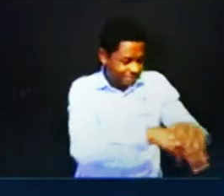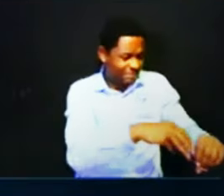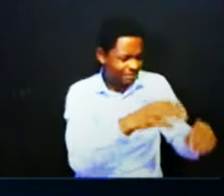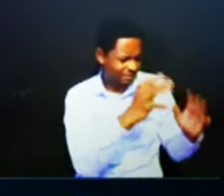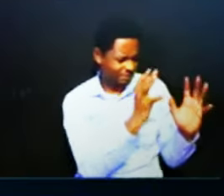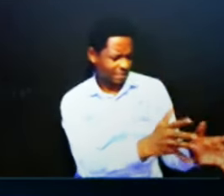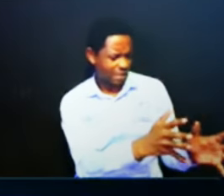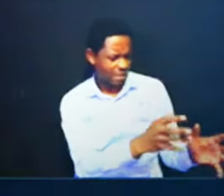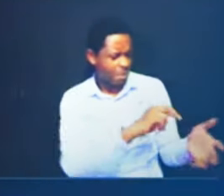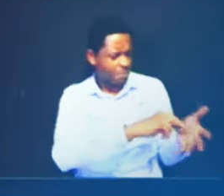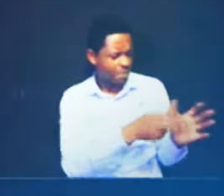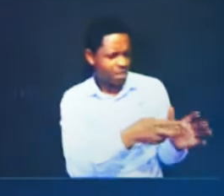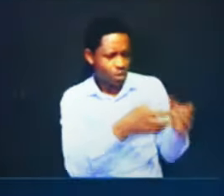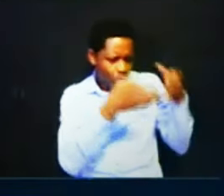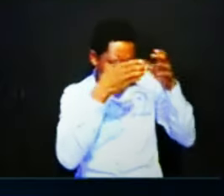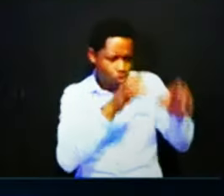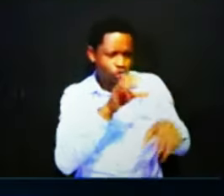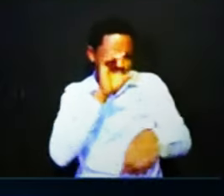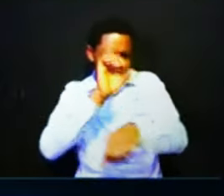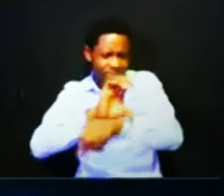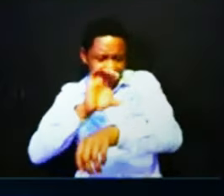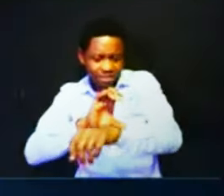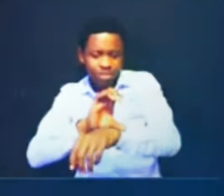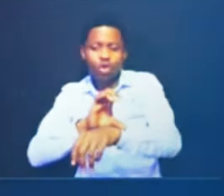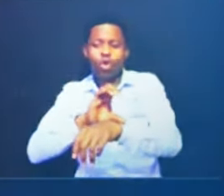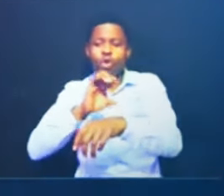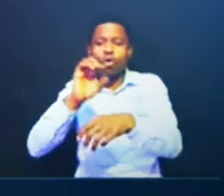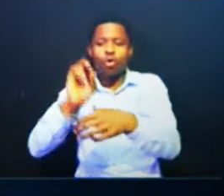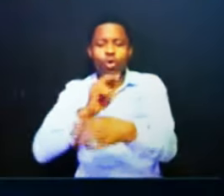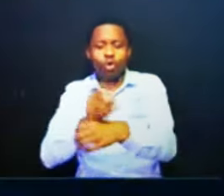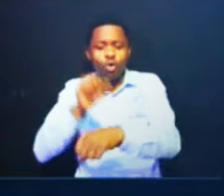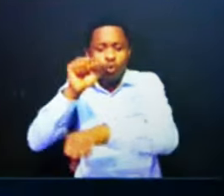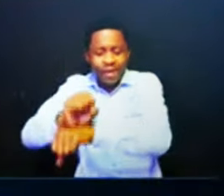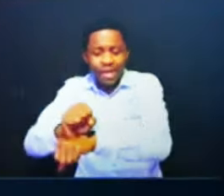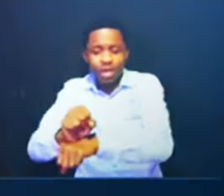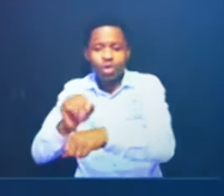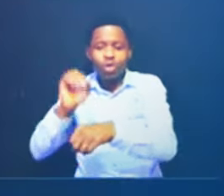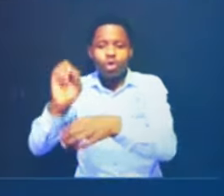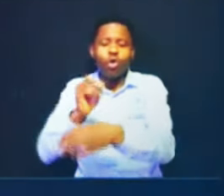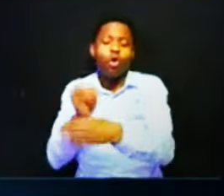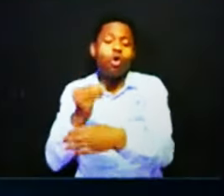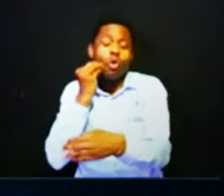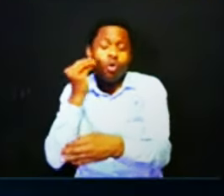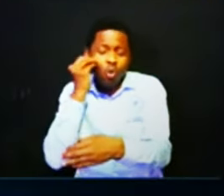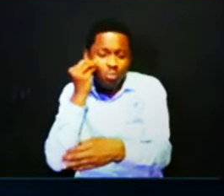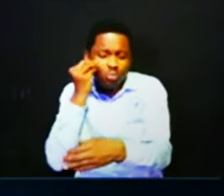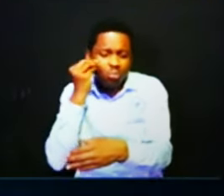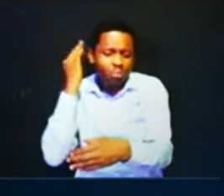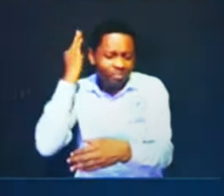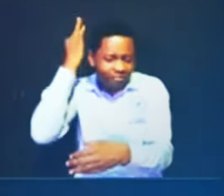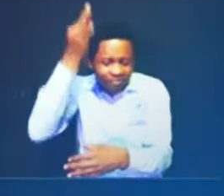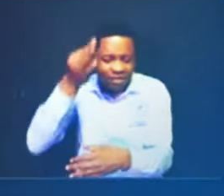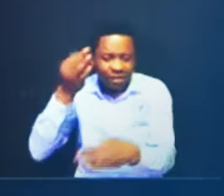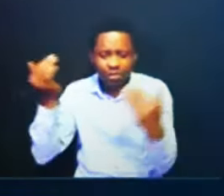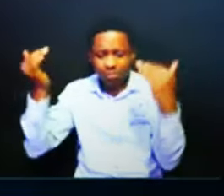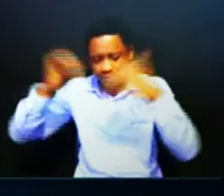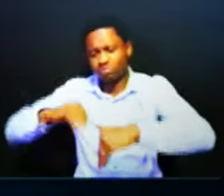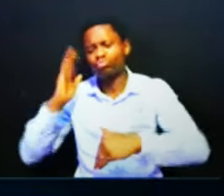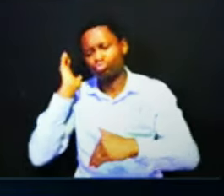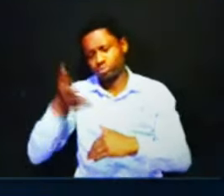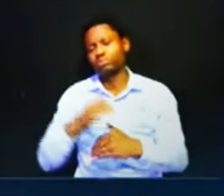the expense of the home. Na to de bia woye we a wan hwa na de o how any amani e brief dua no ebusua no ana adwuma ko no.